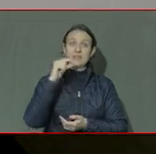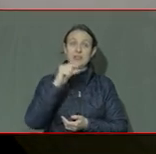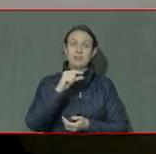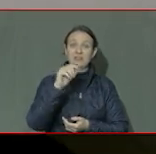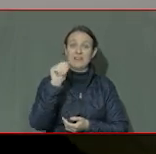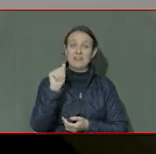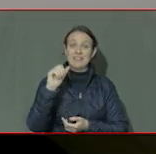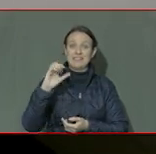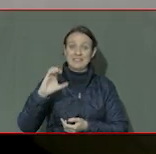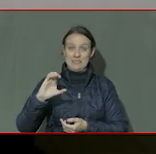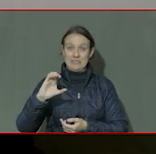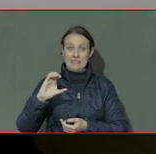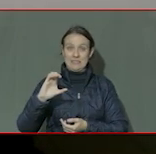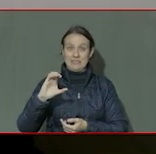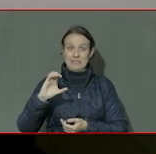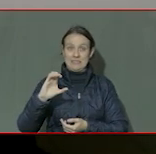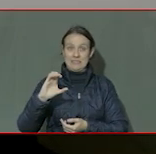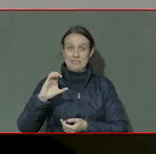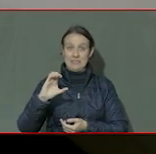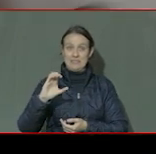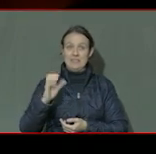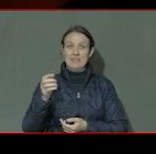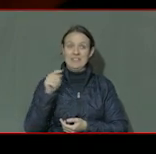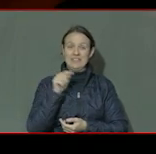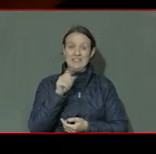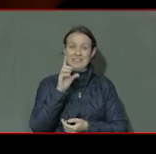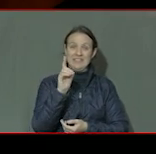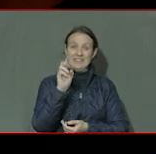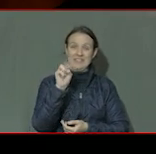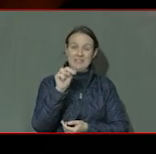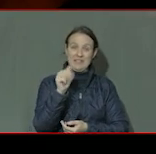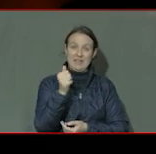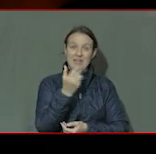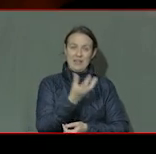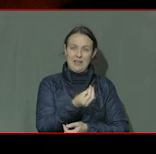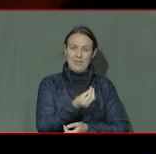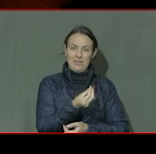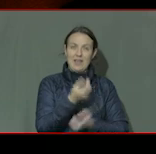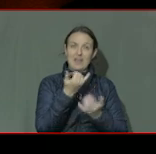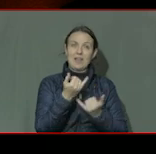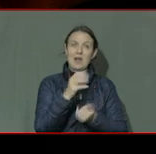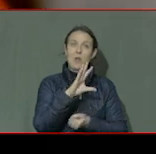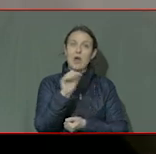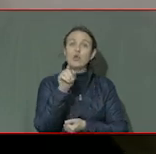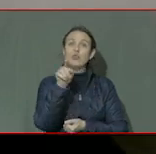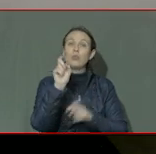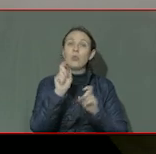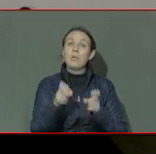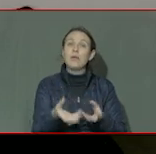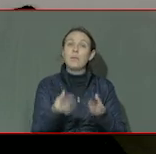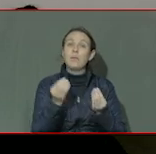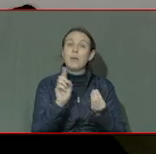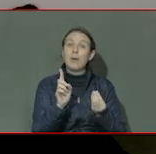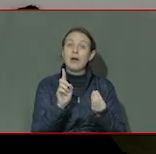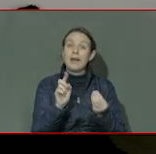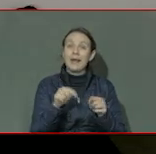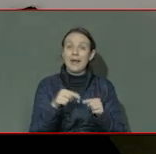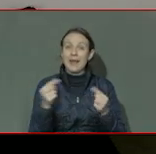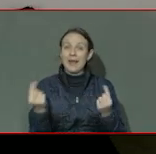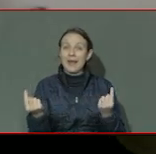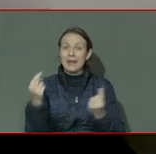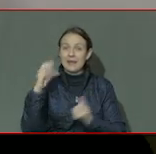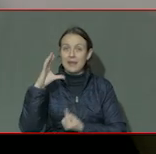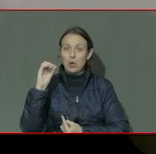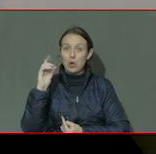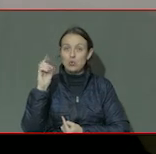GAC as DNA. Then they request us to find what? The